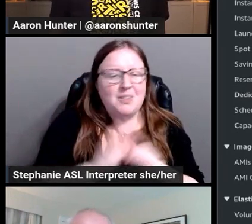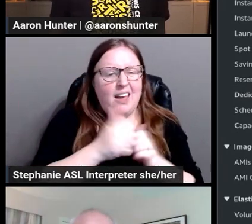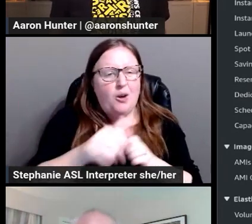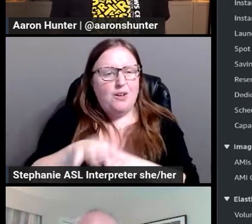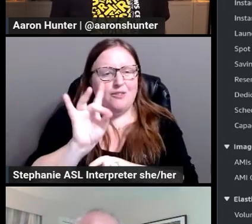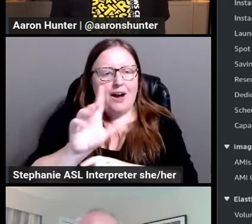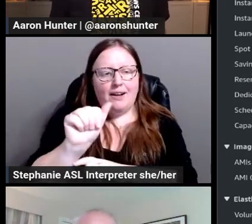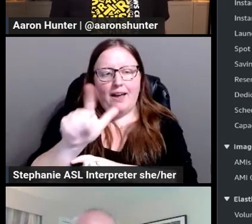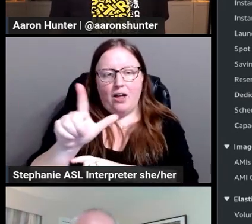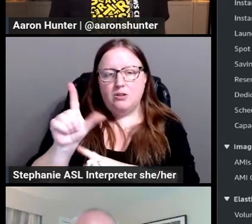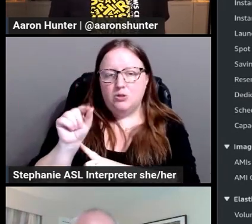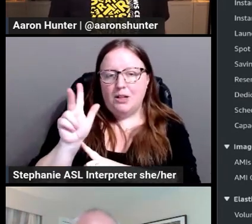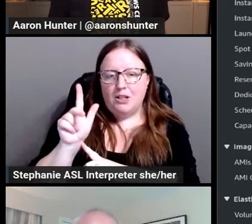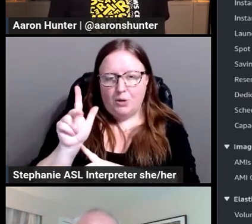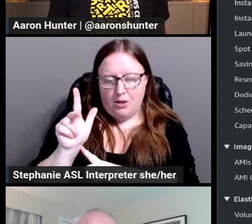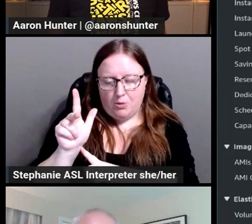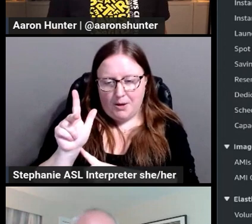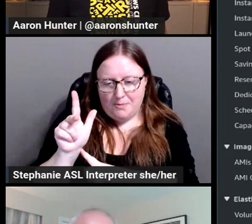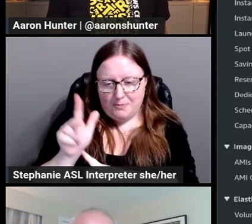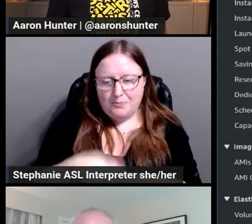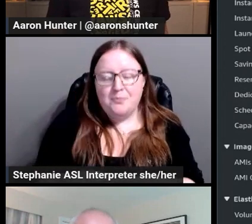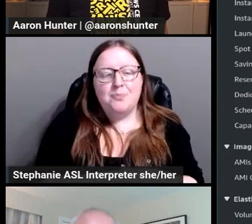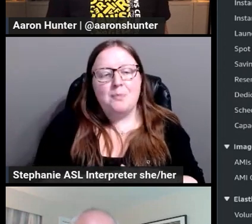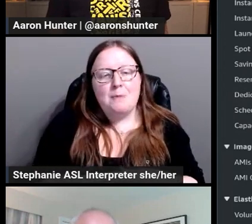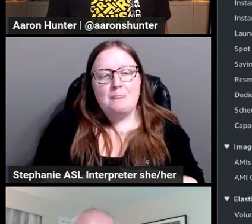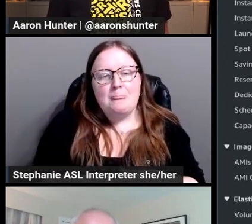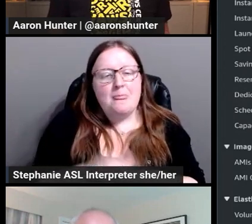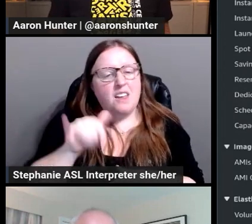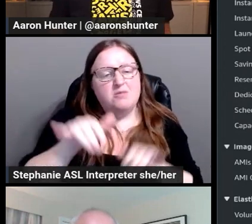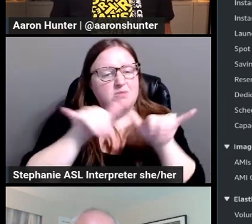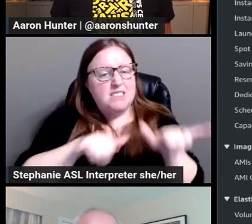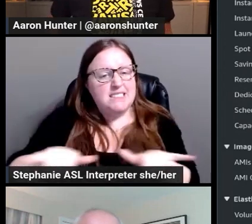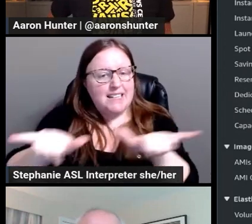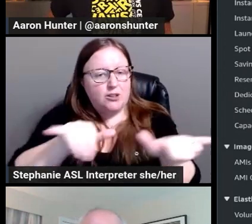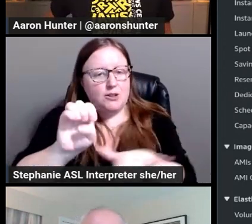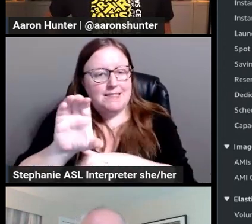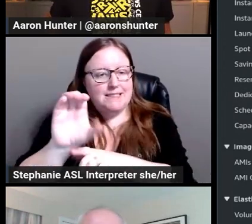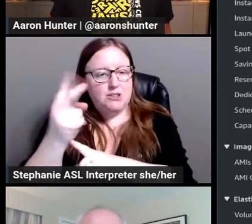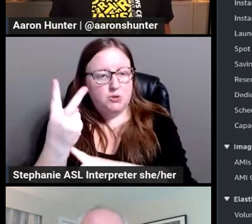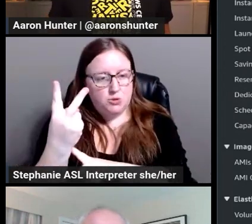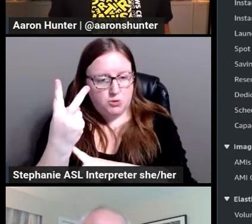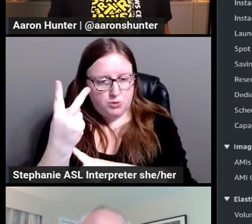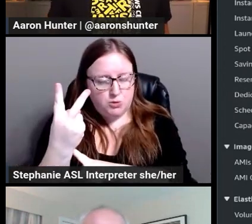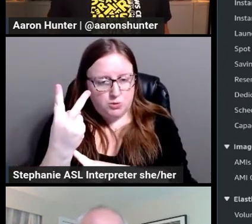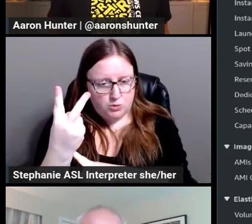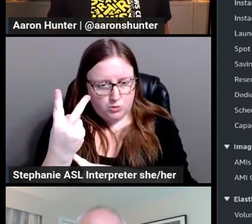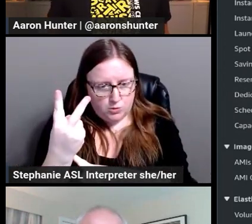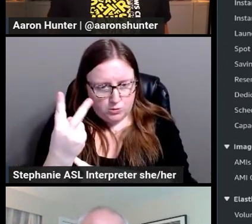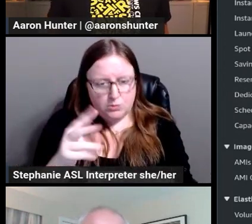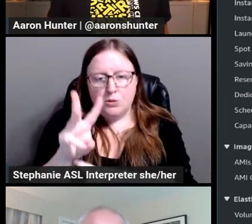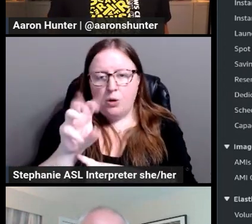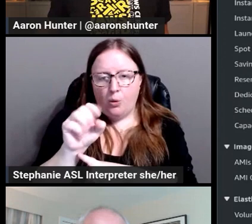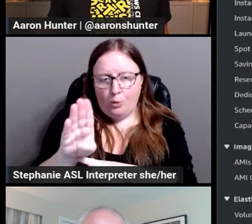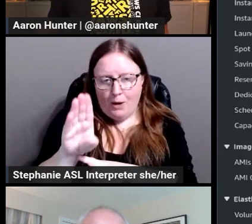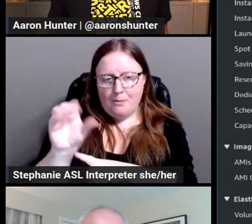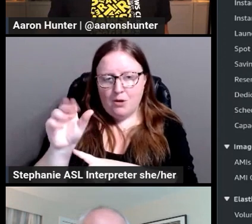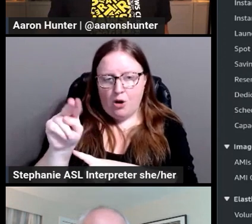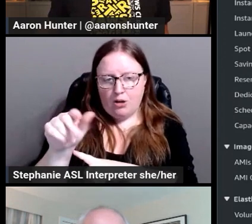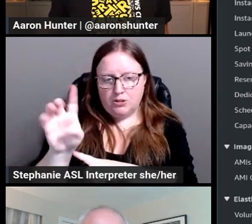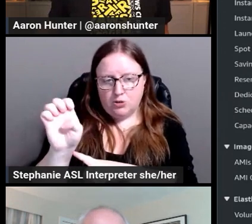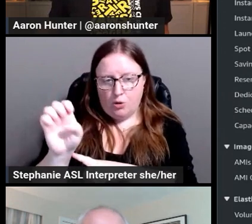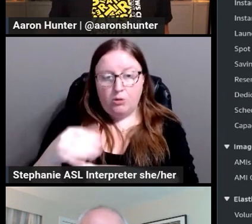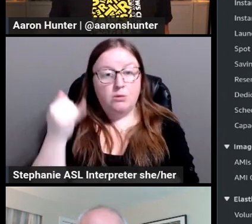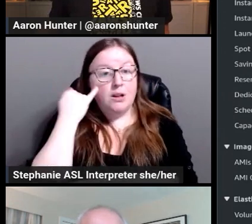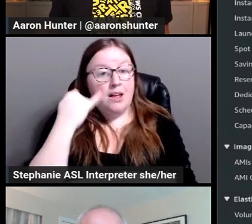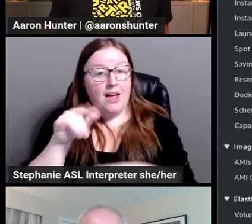AL 2023. So this is the standard EC2 web console. And if you just go to launch